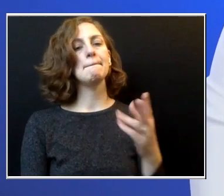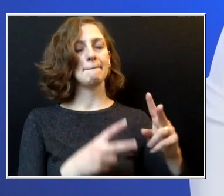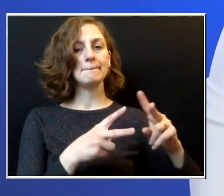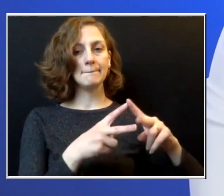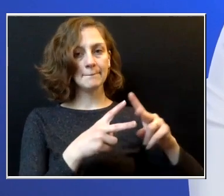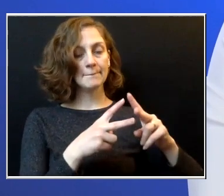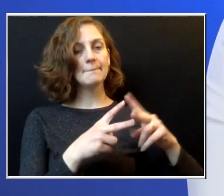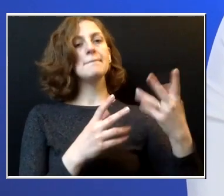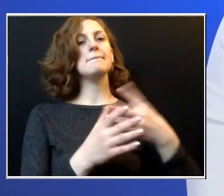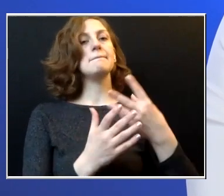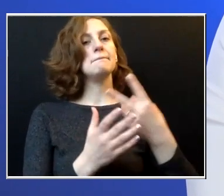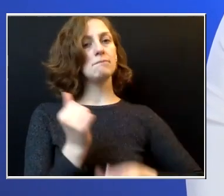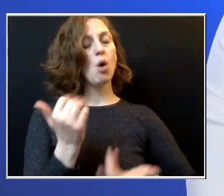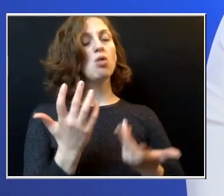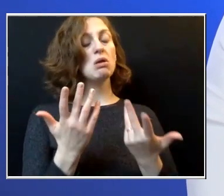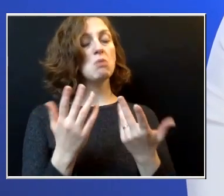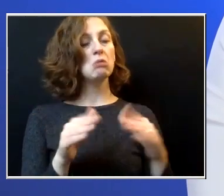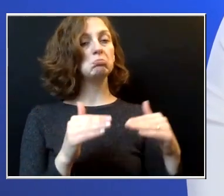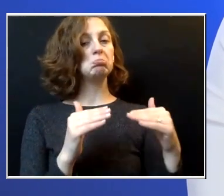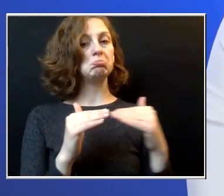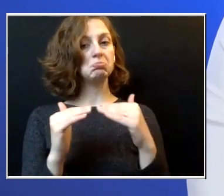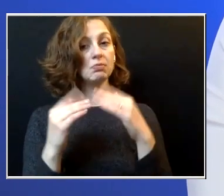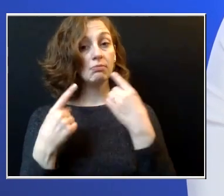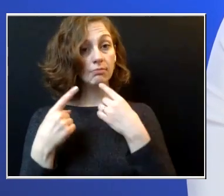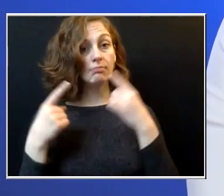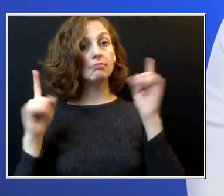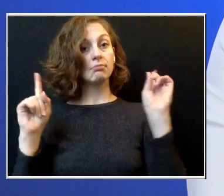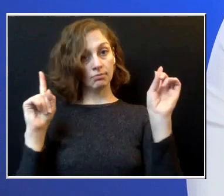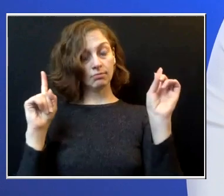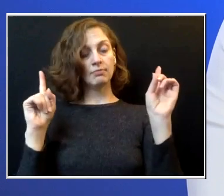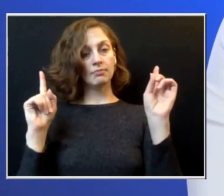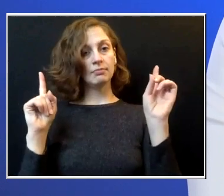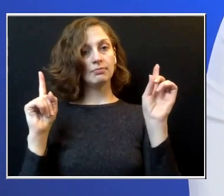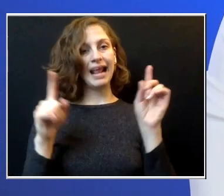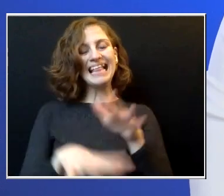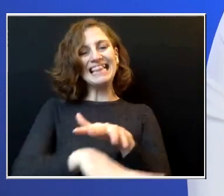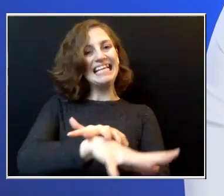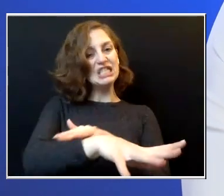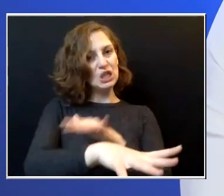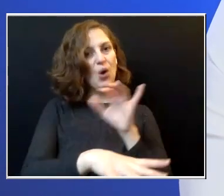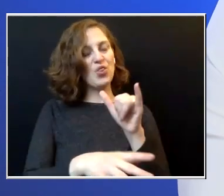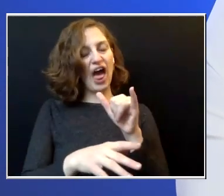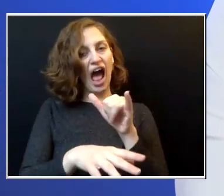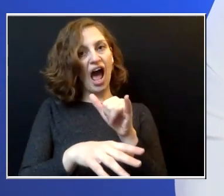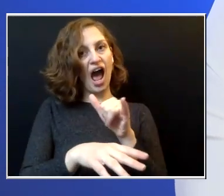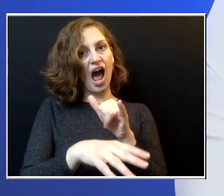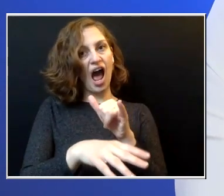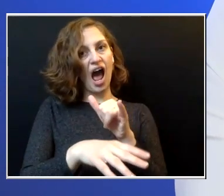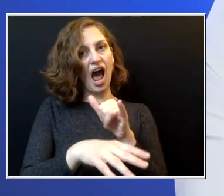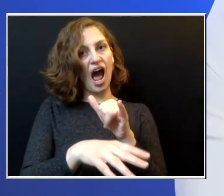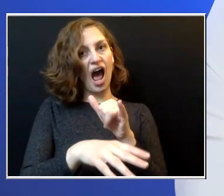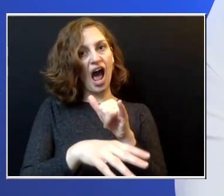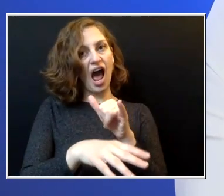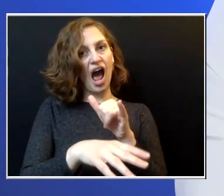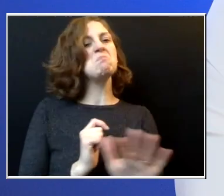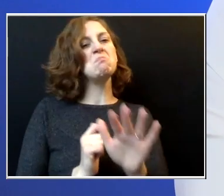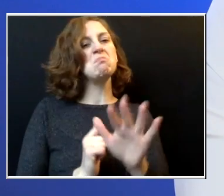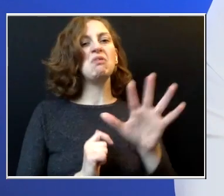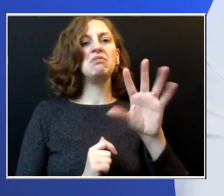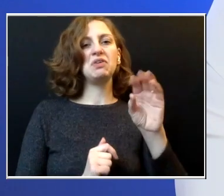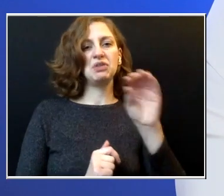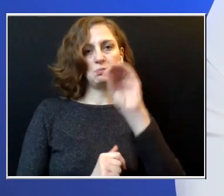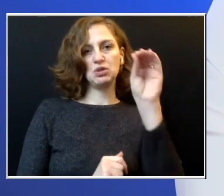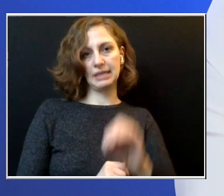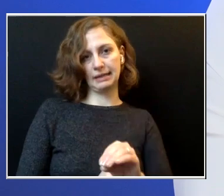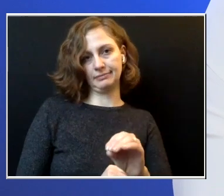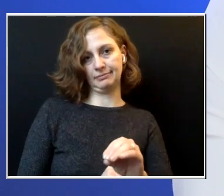pretty equally effective. They slow the progression by about 50%. So whatever progression you might have over 1 year, over